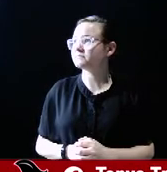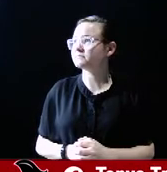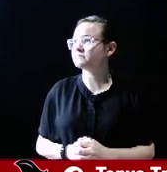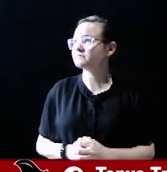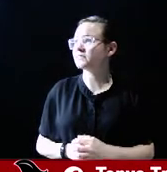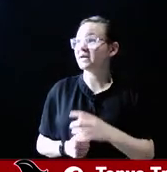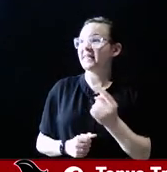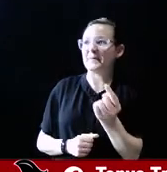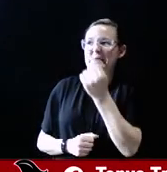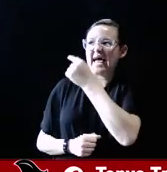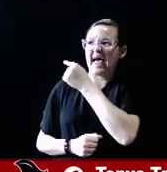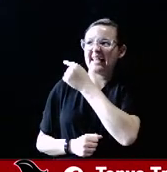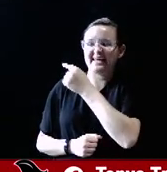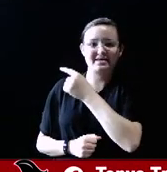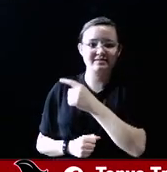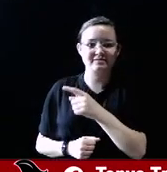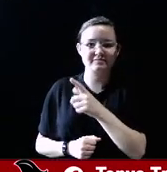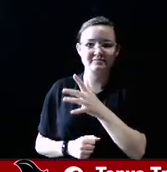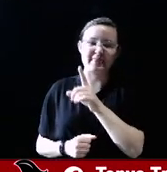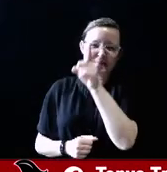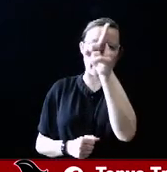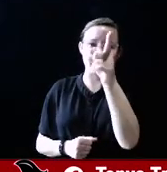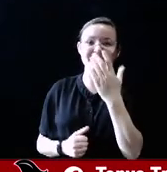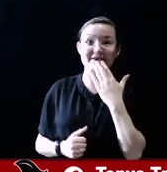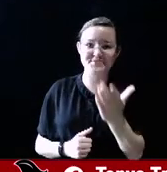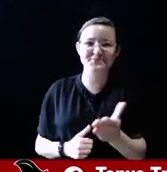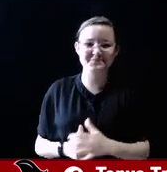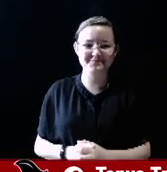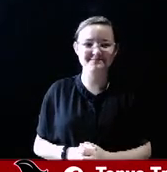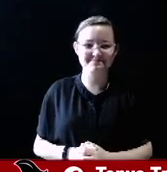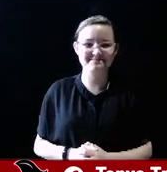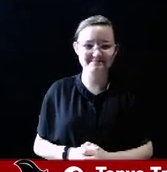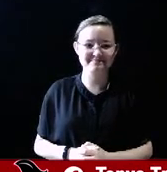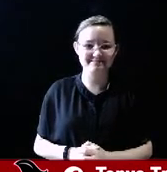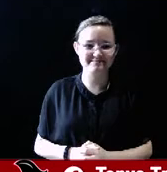They're back in the back. Thank you, guys.